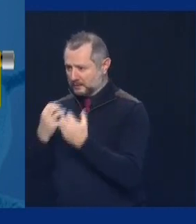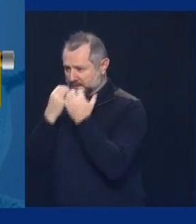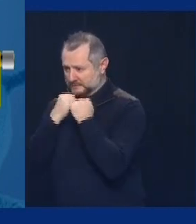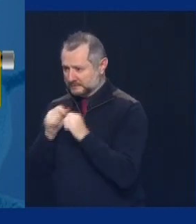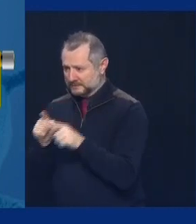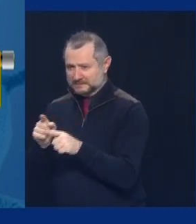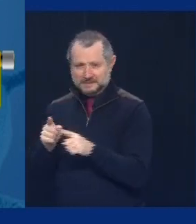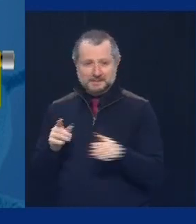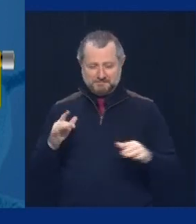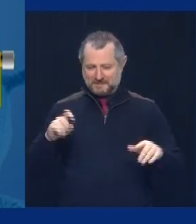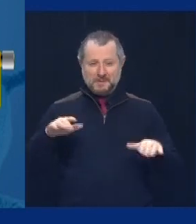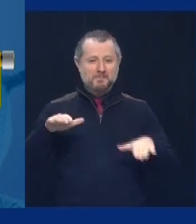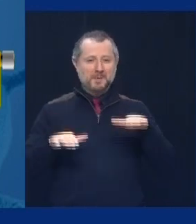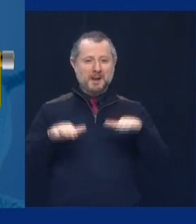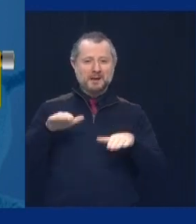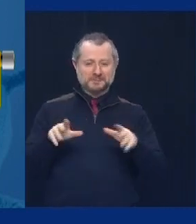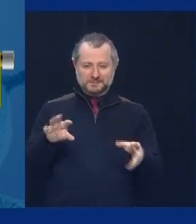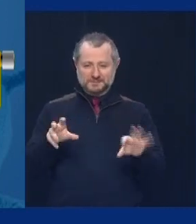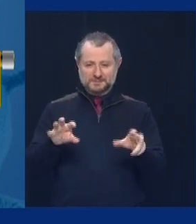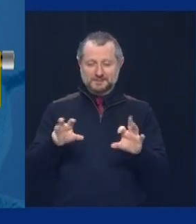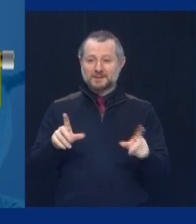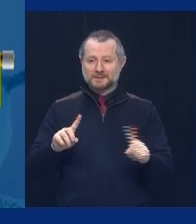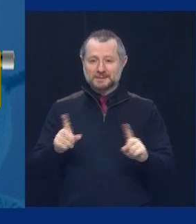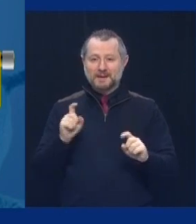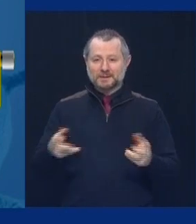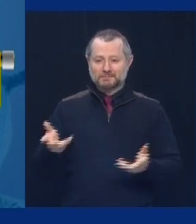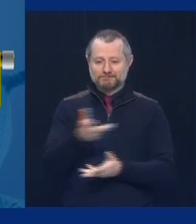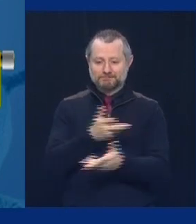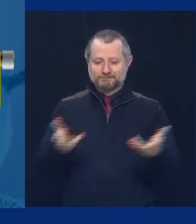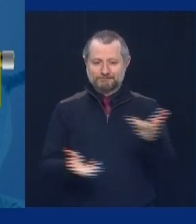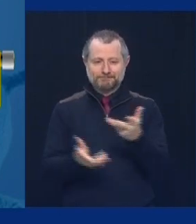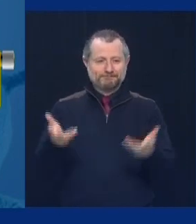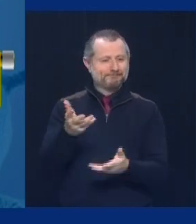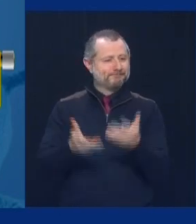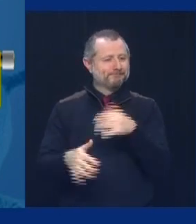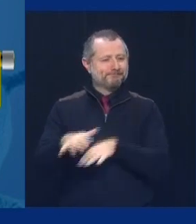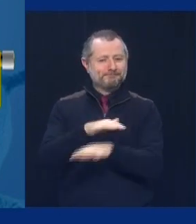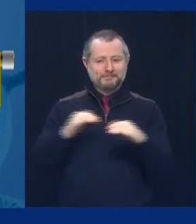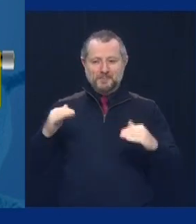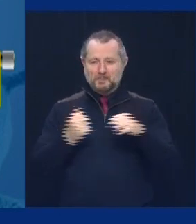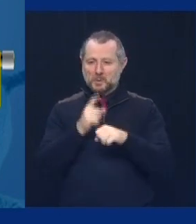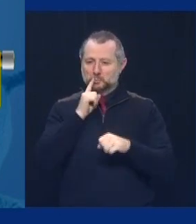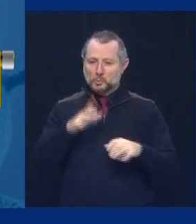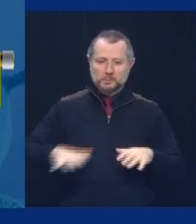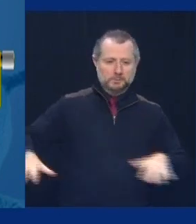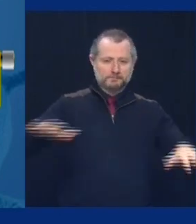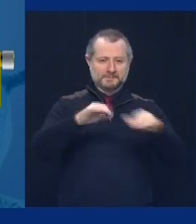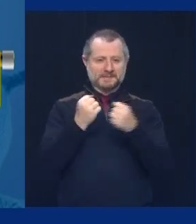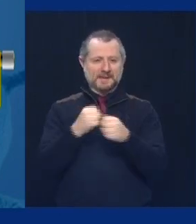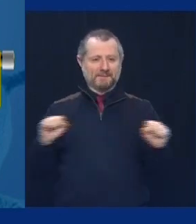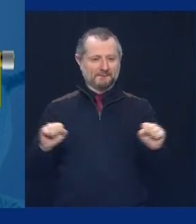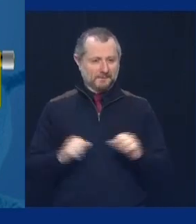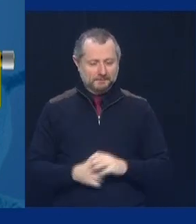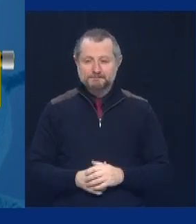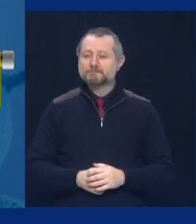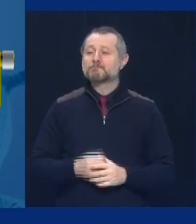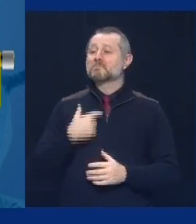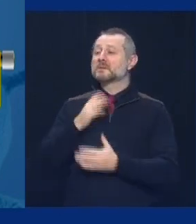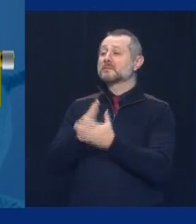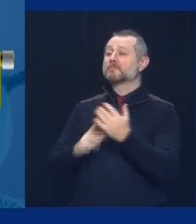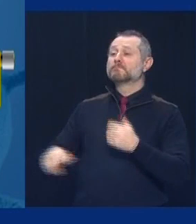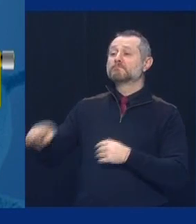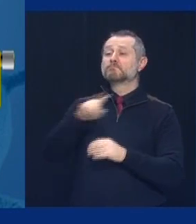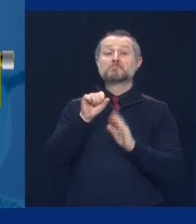can, social activity, balanced with public health. Some states have had these